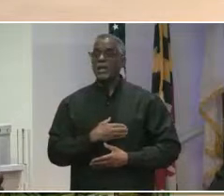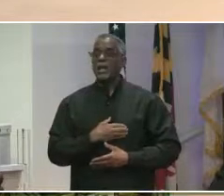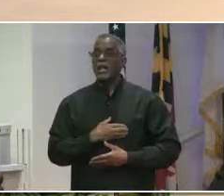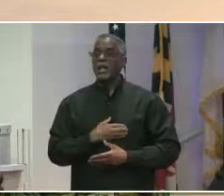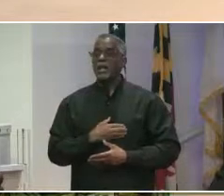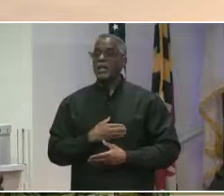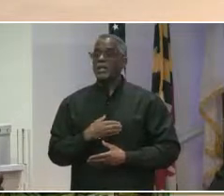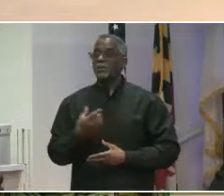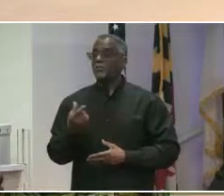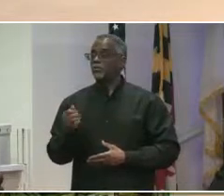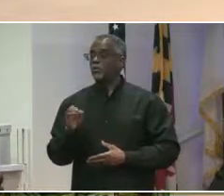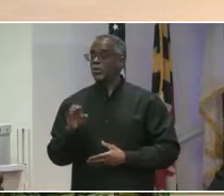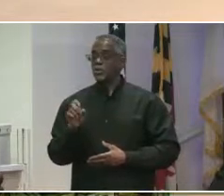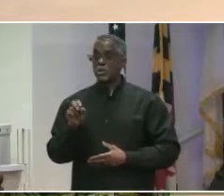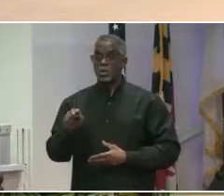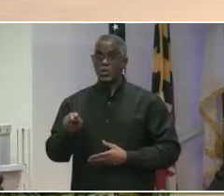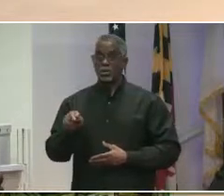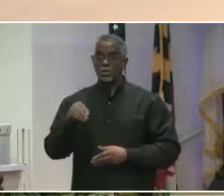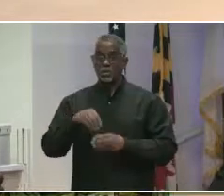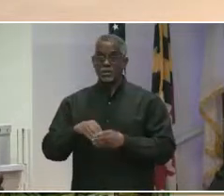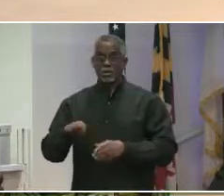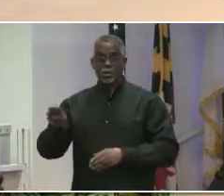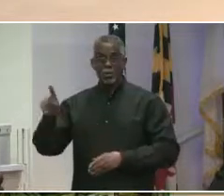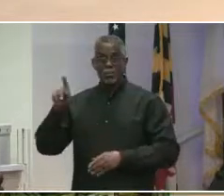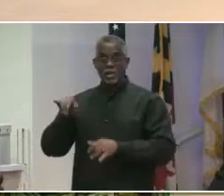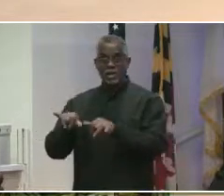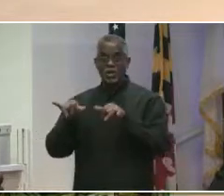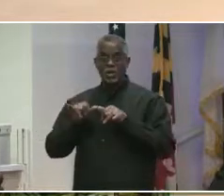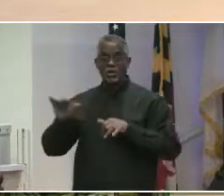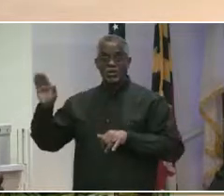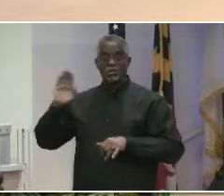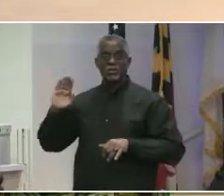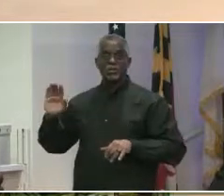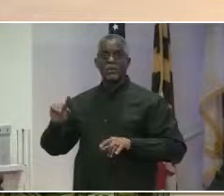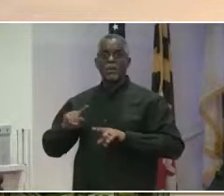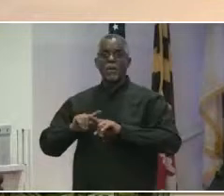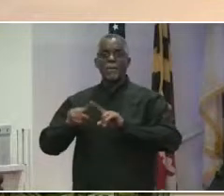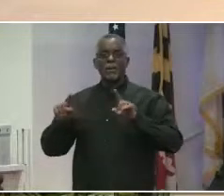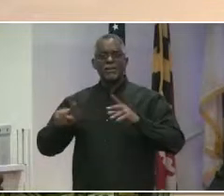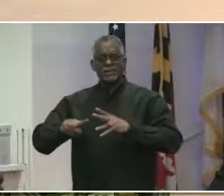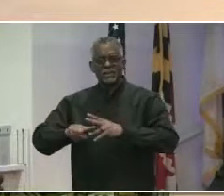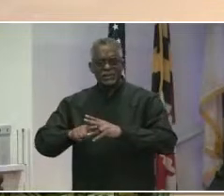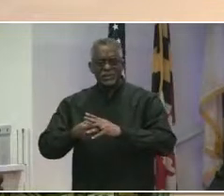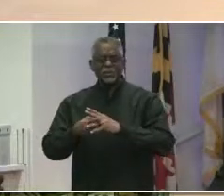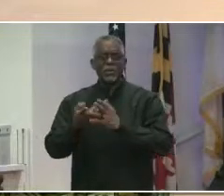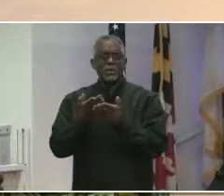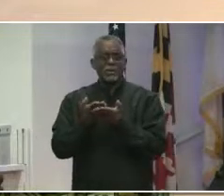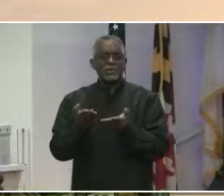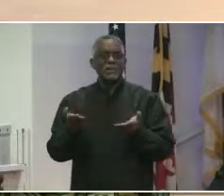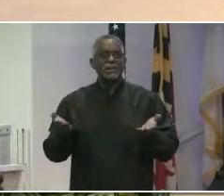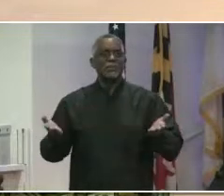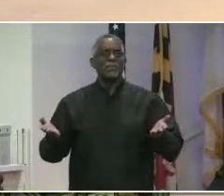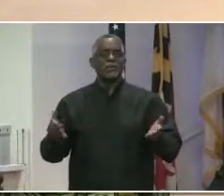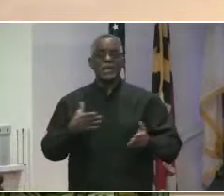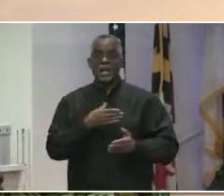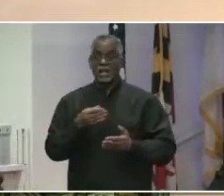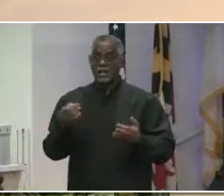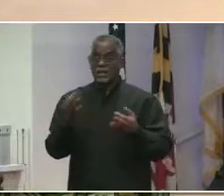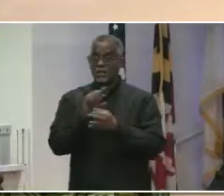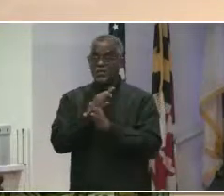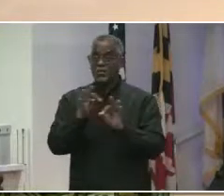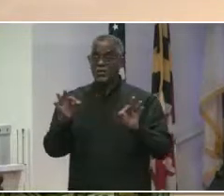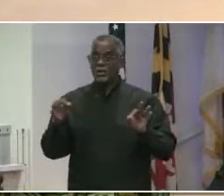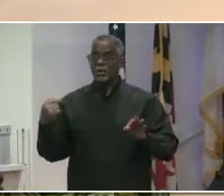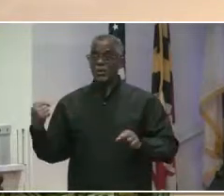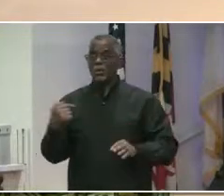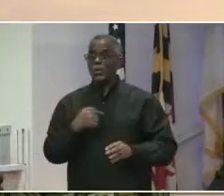at Quitman George in our backyard. But it's going to start something, and it's free. All we're doing is providing